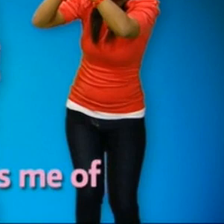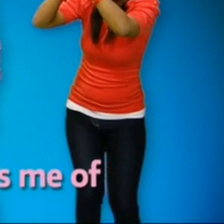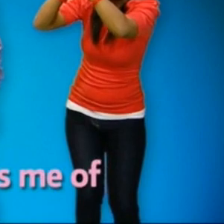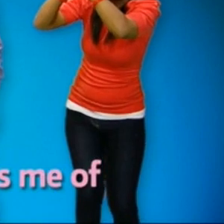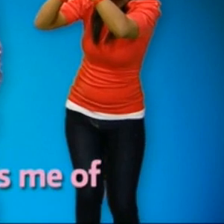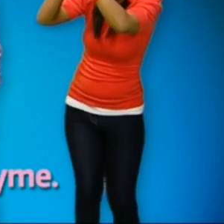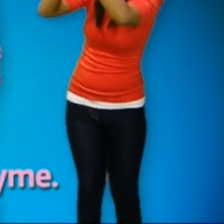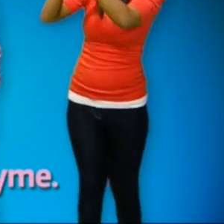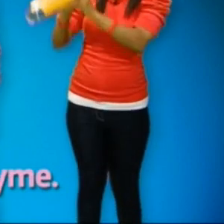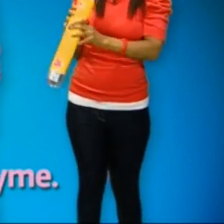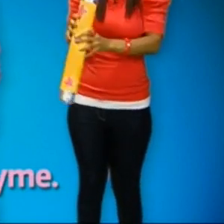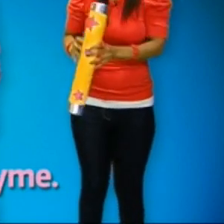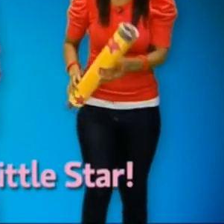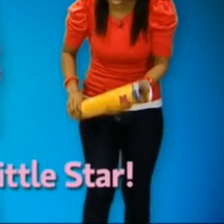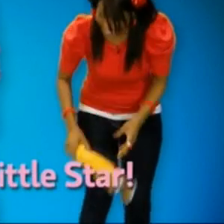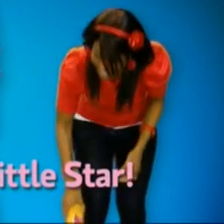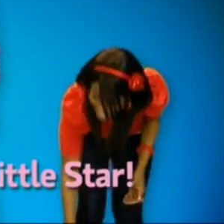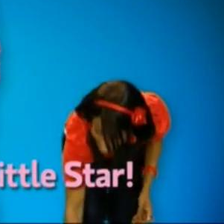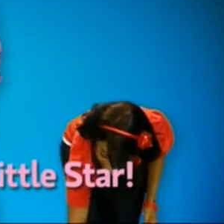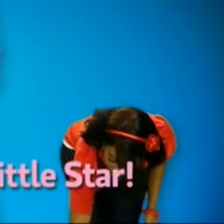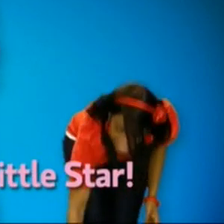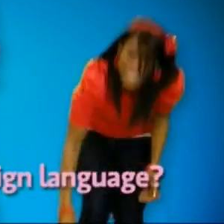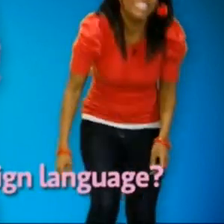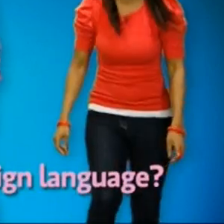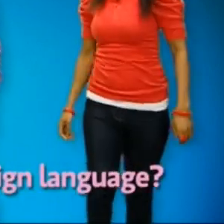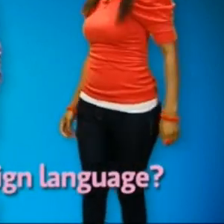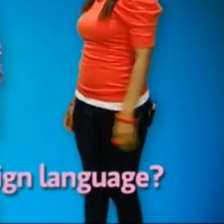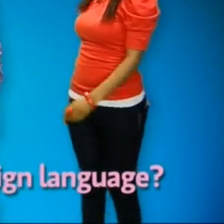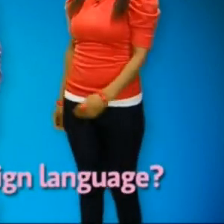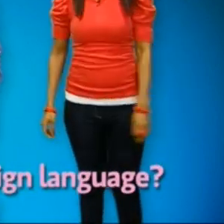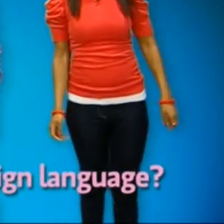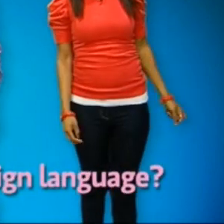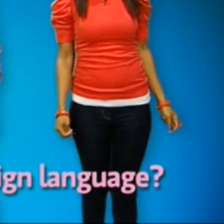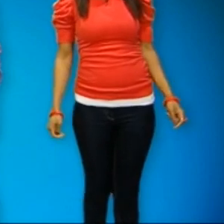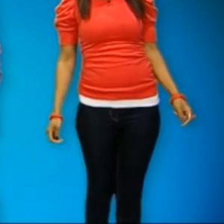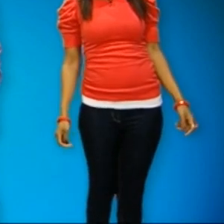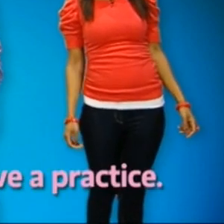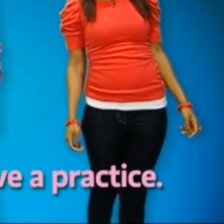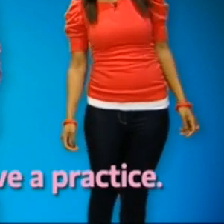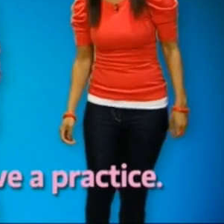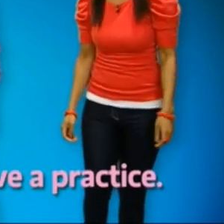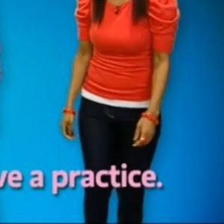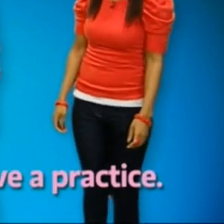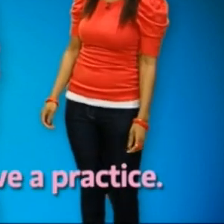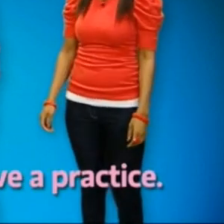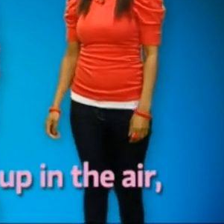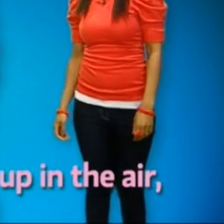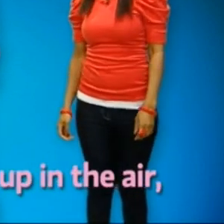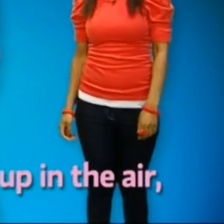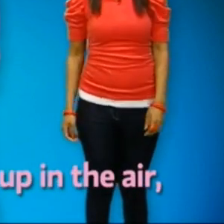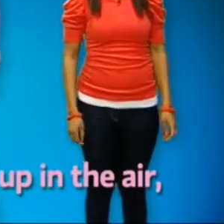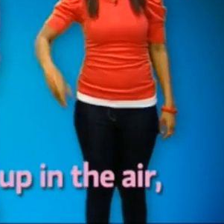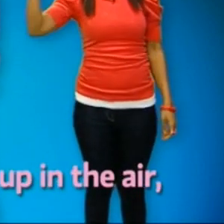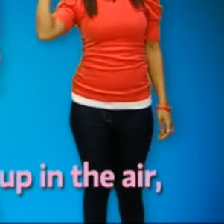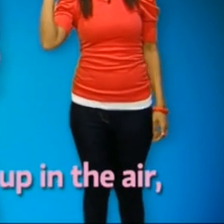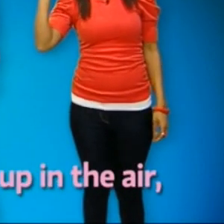Oh, that reminds me of a nursery rhyme. Twinkle, twinkle, little star. Shall we do it using sign language? Yeah! It's very easy. Let's have a practice. So you start